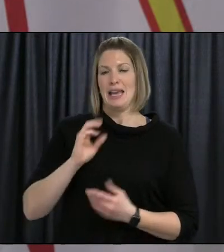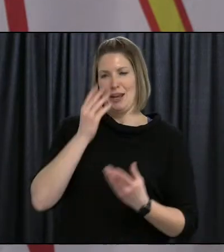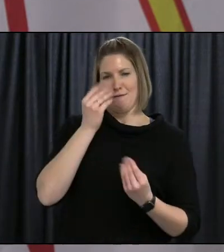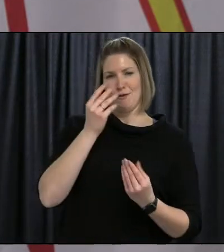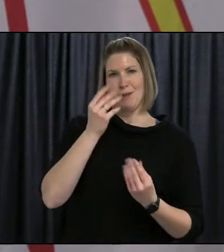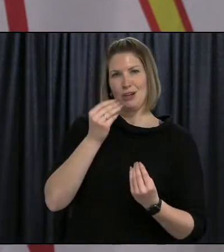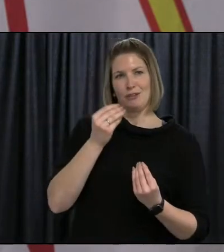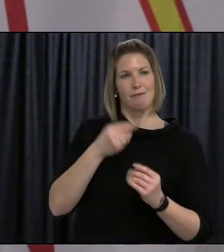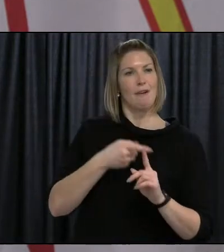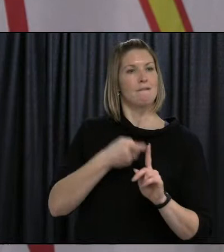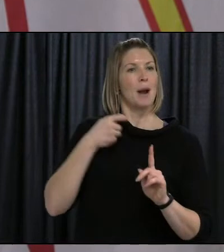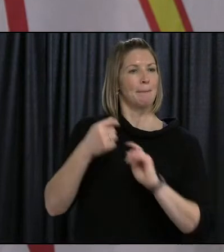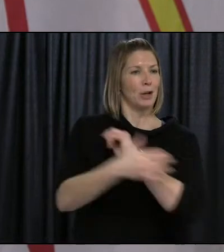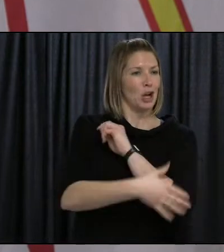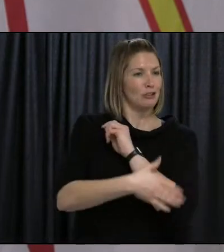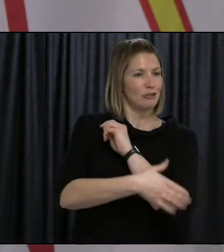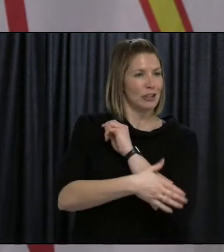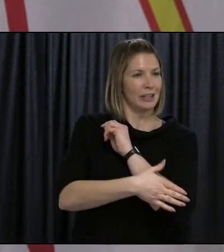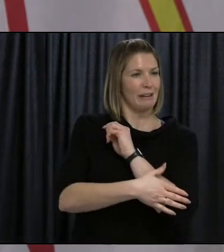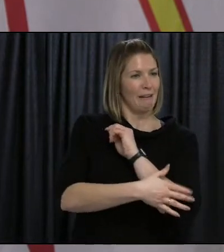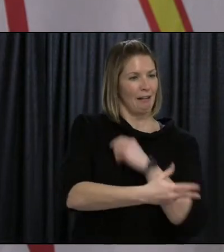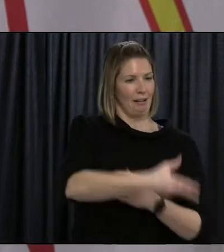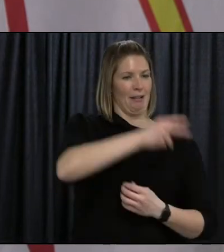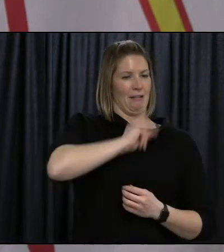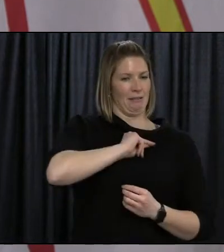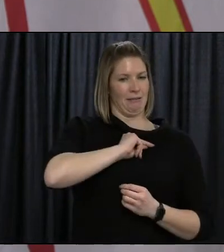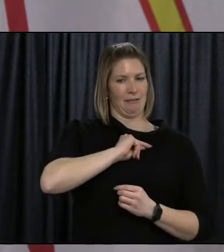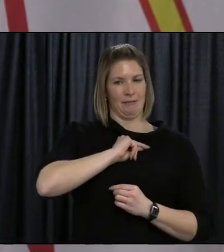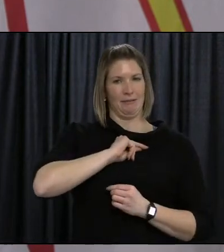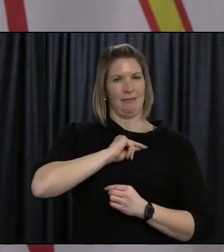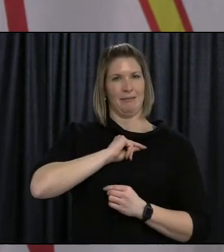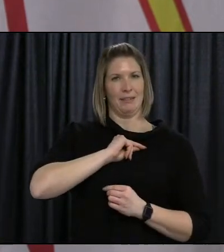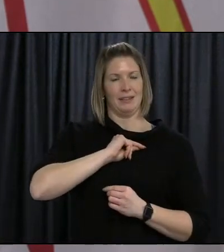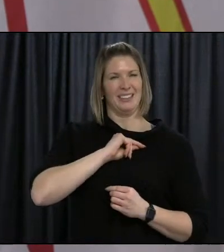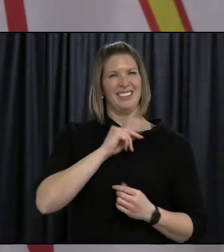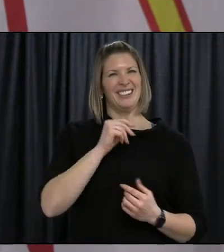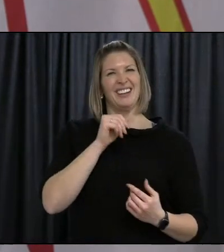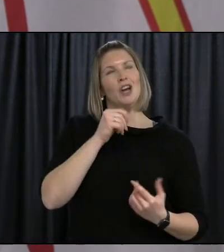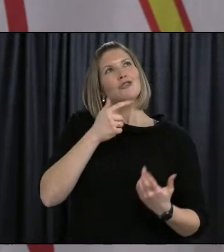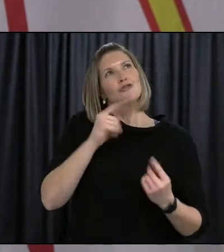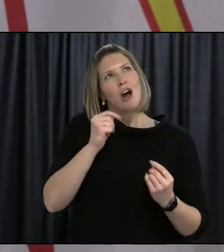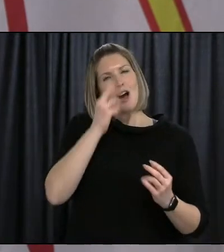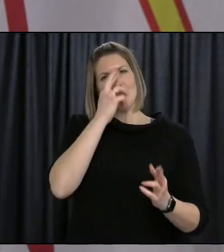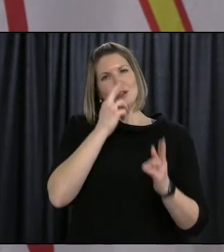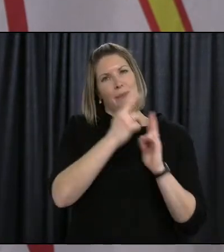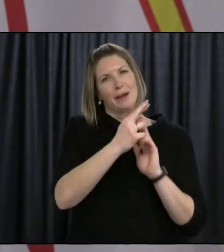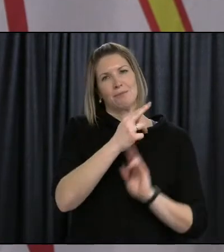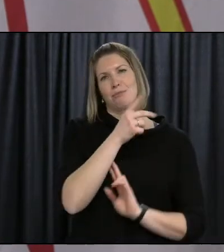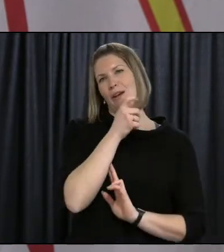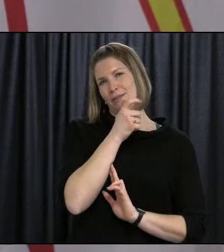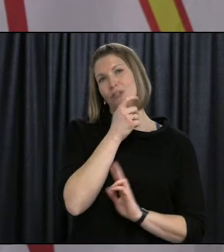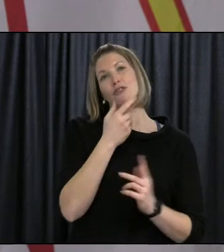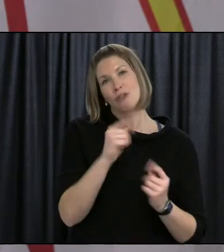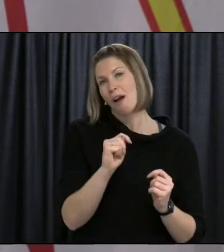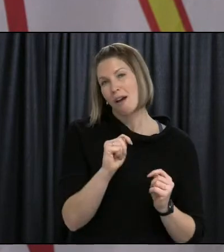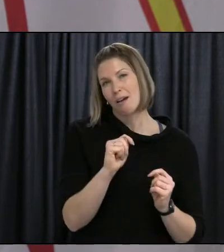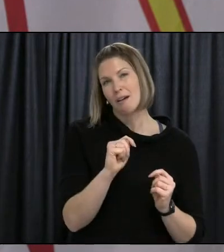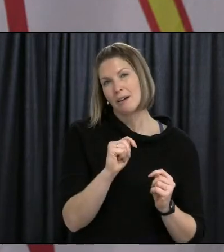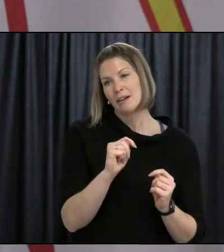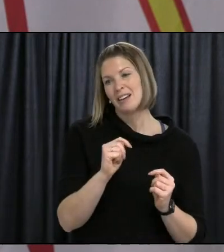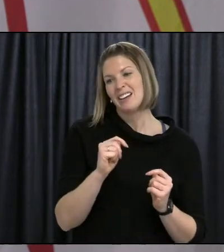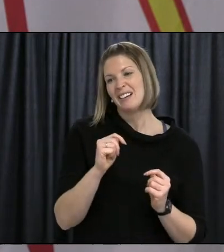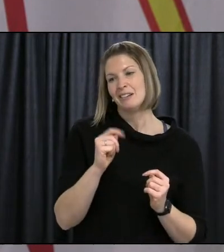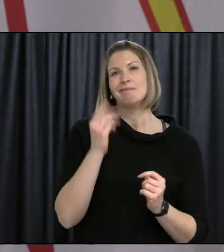that information. So, we're trying to respect privacy as much as we can, and that's why we've